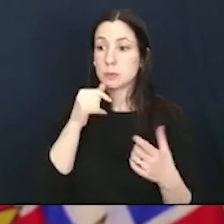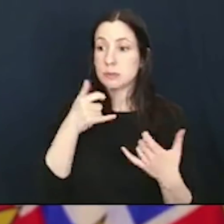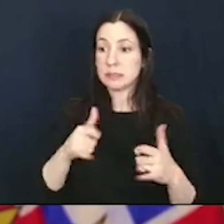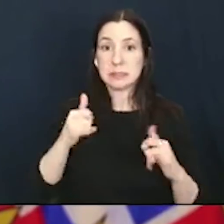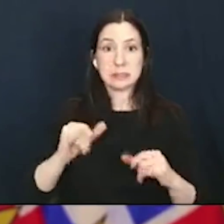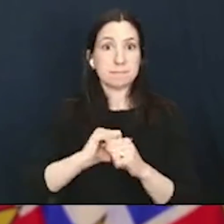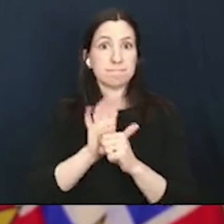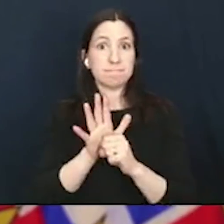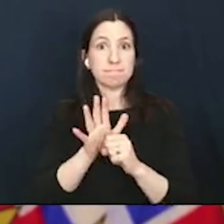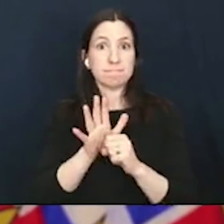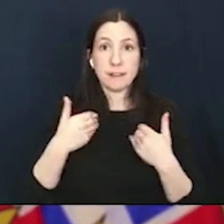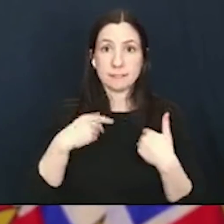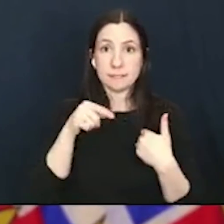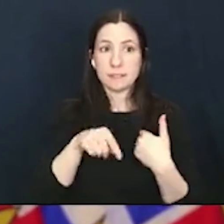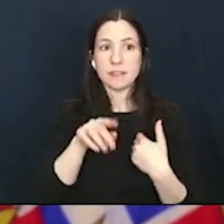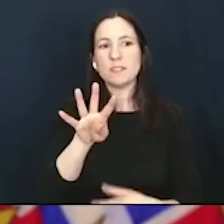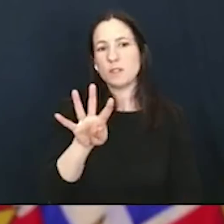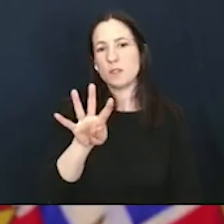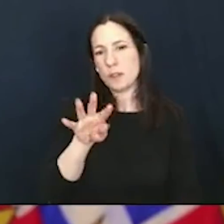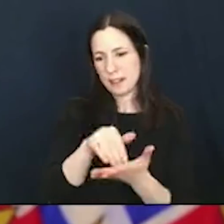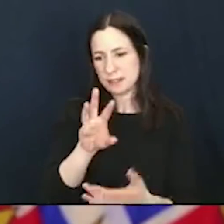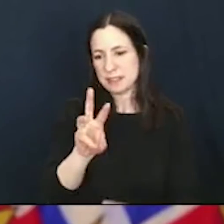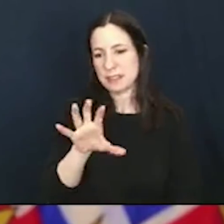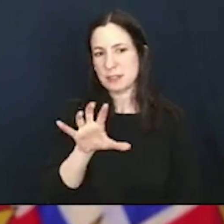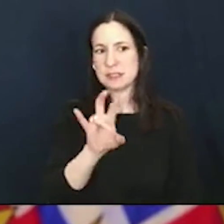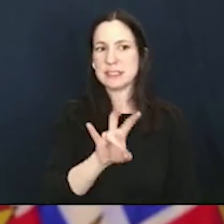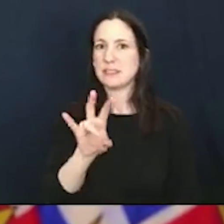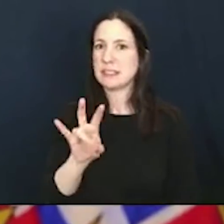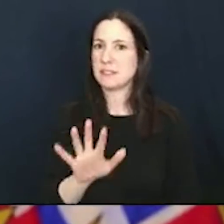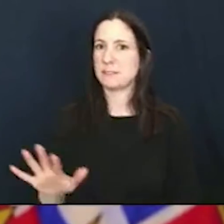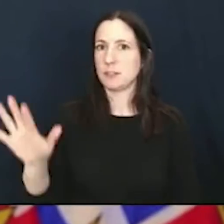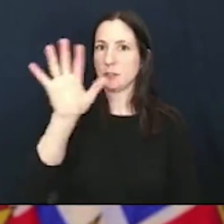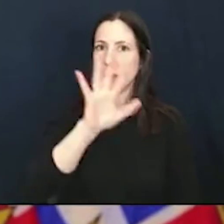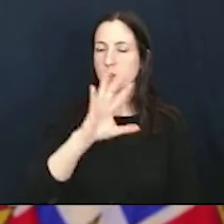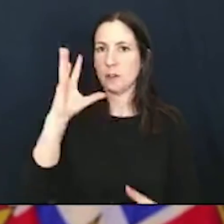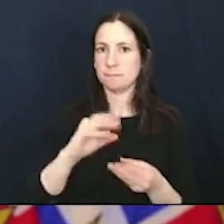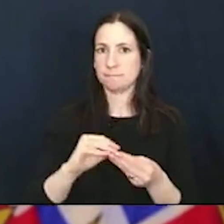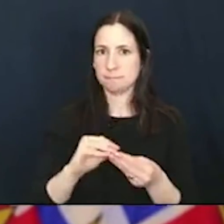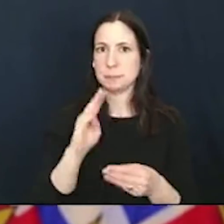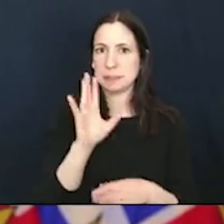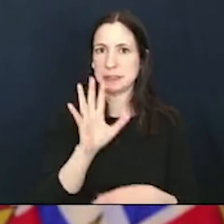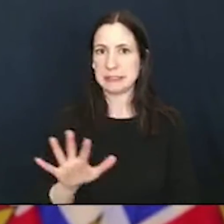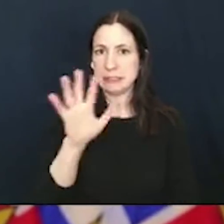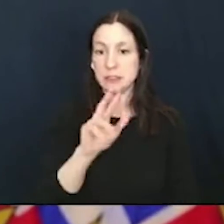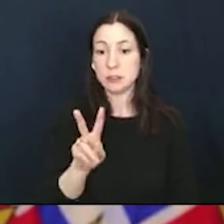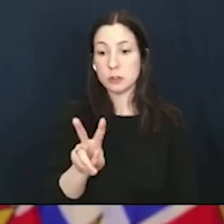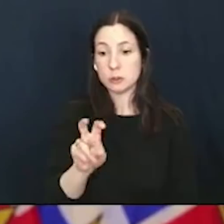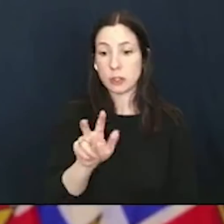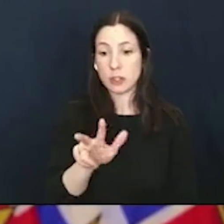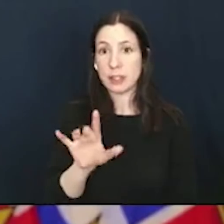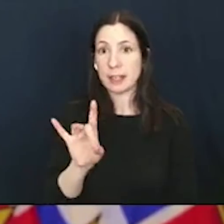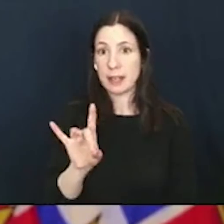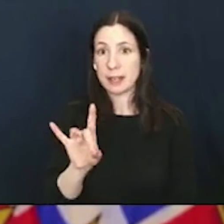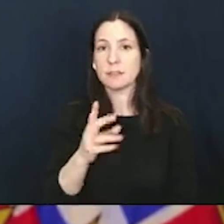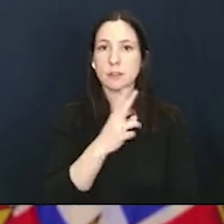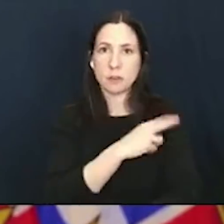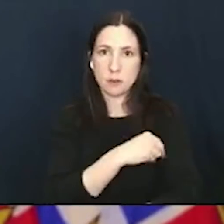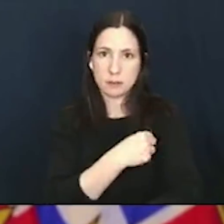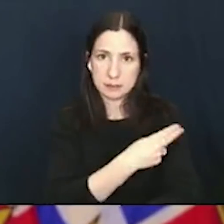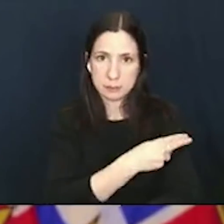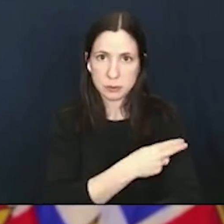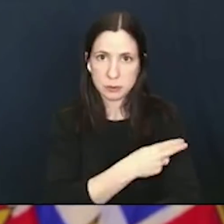4,677 active cases in all health authorities across the province, of whom 238 people are currently